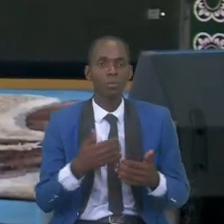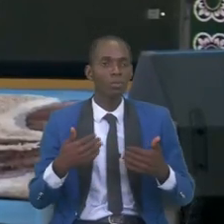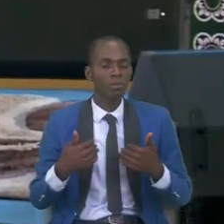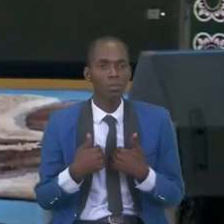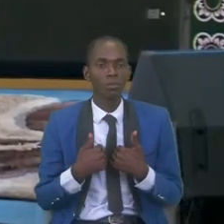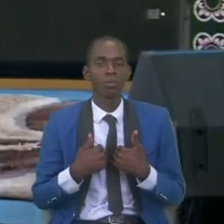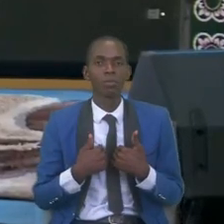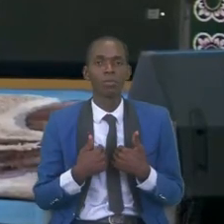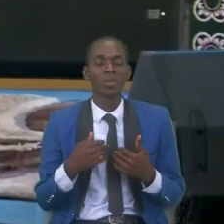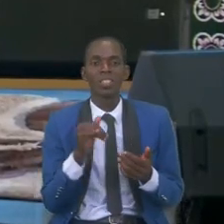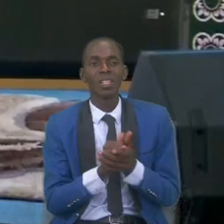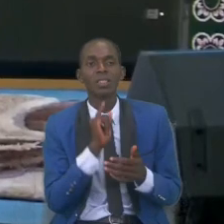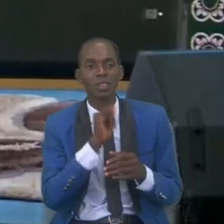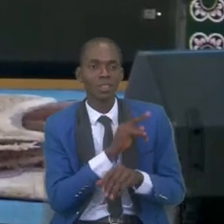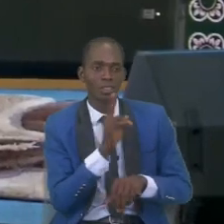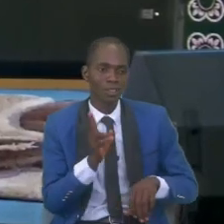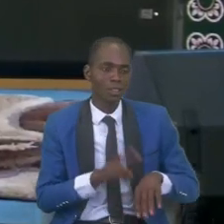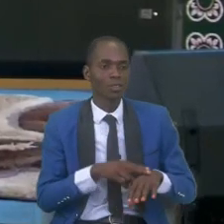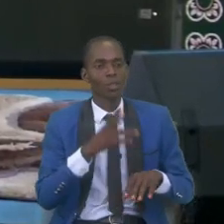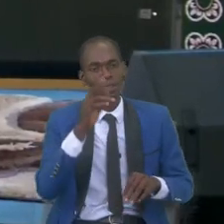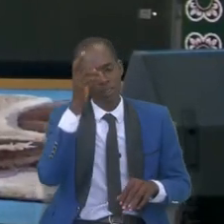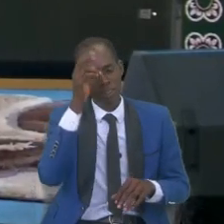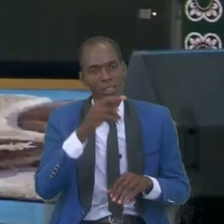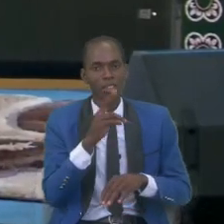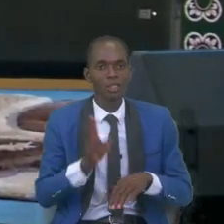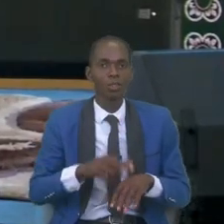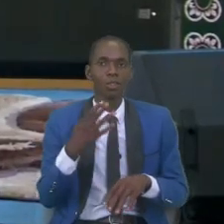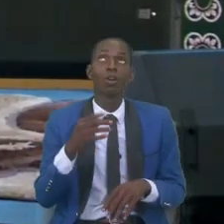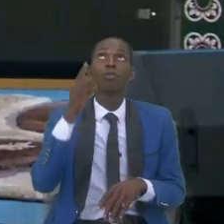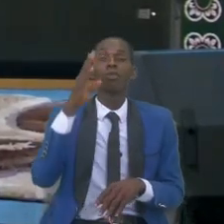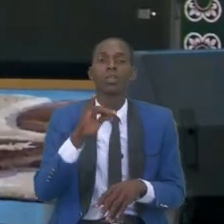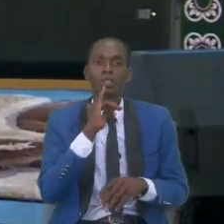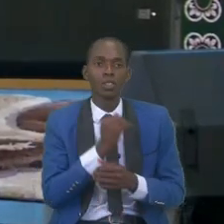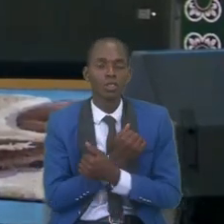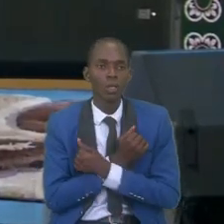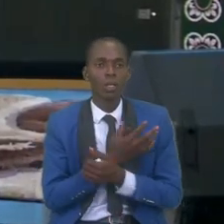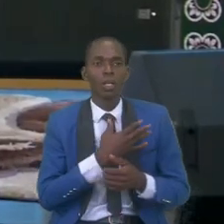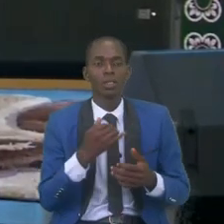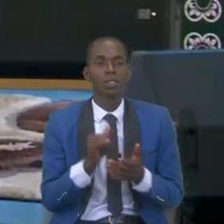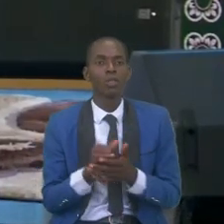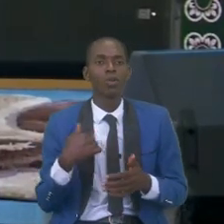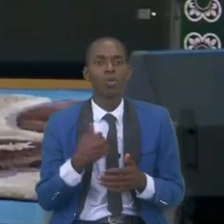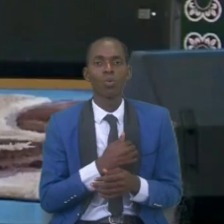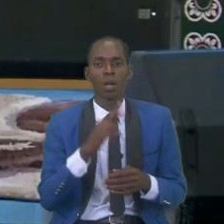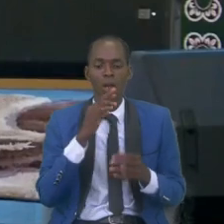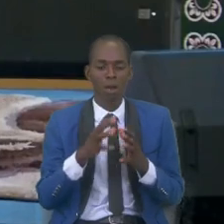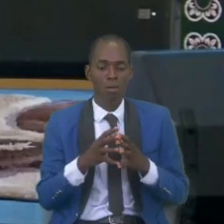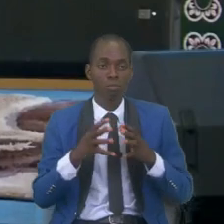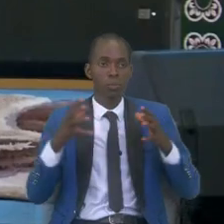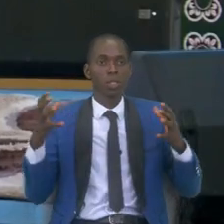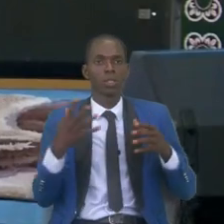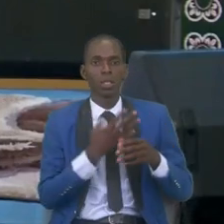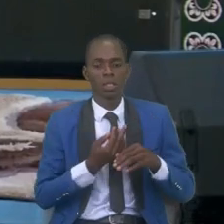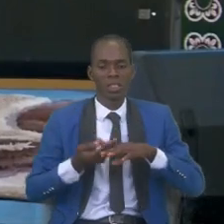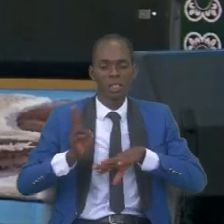of Satan. And the nature of God is love. And he said that we're bound and increase in love one